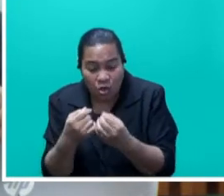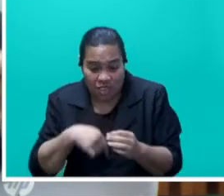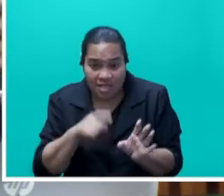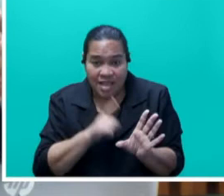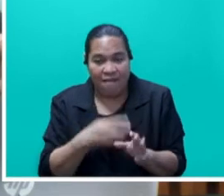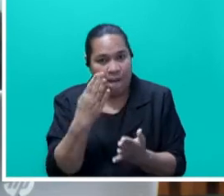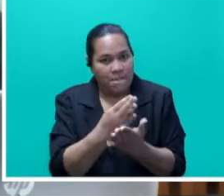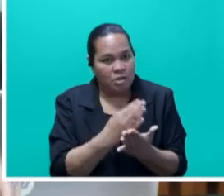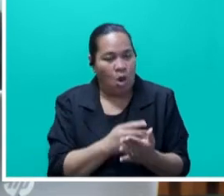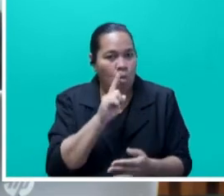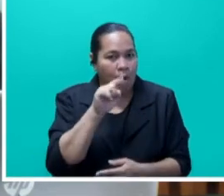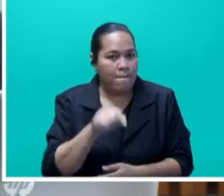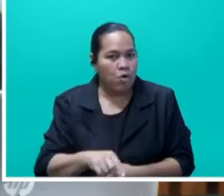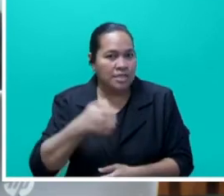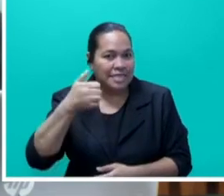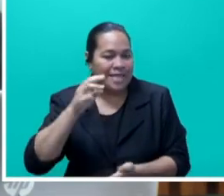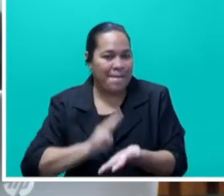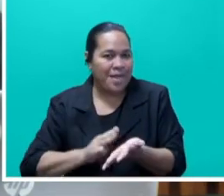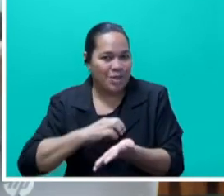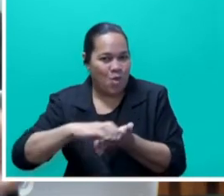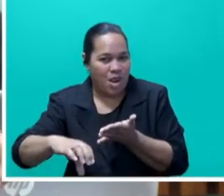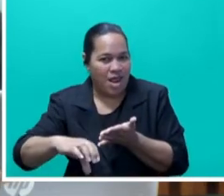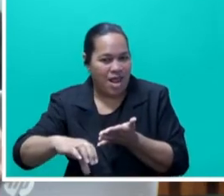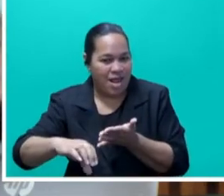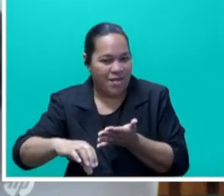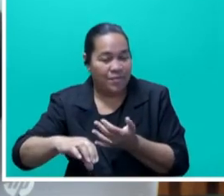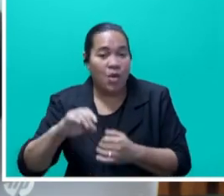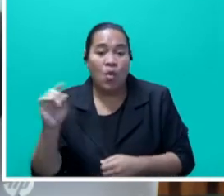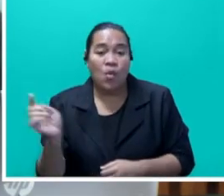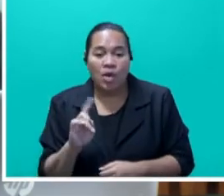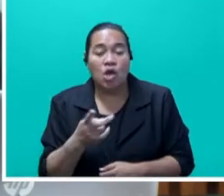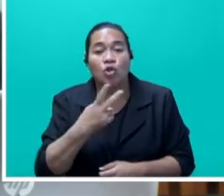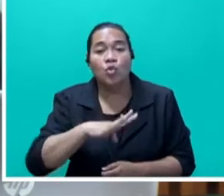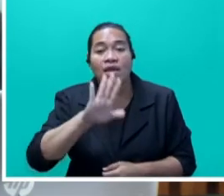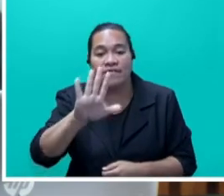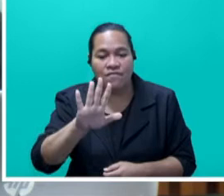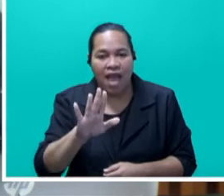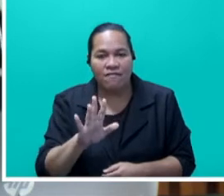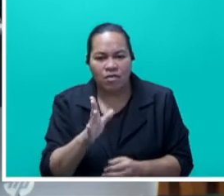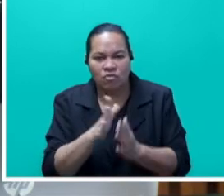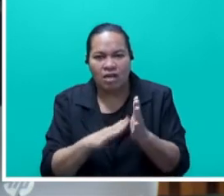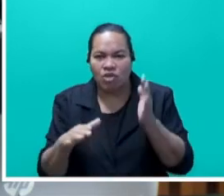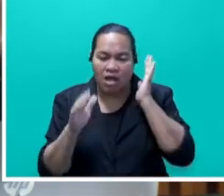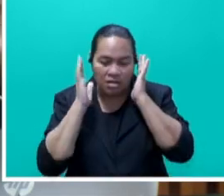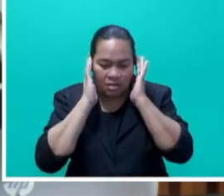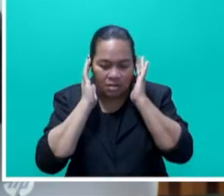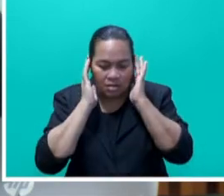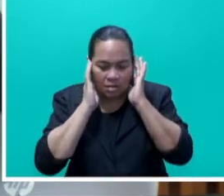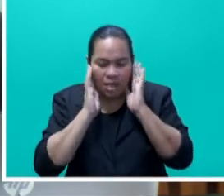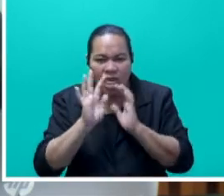of $1.16 million, of which 25 tractors will be provided to farmer